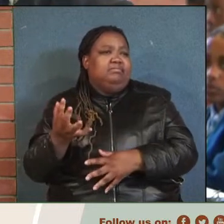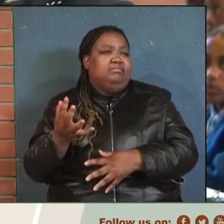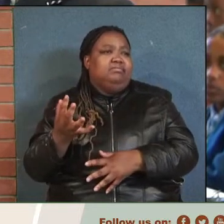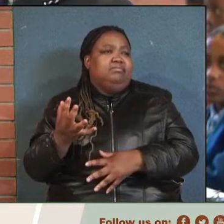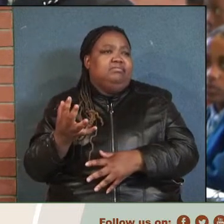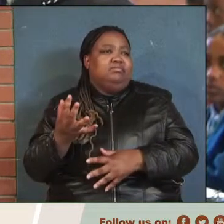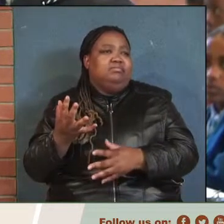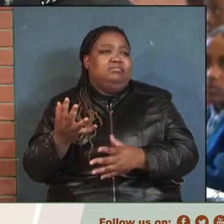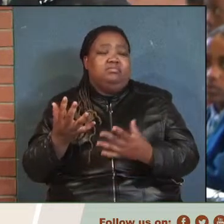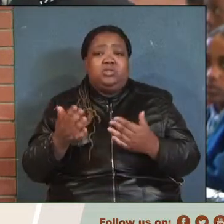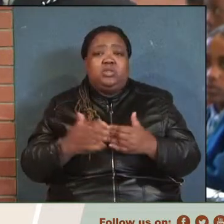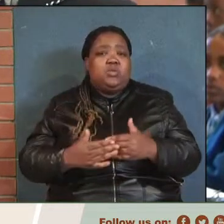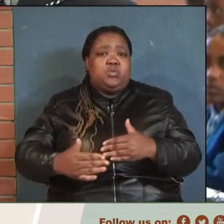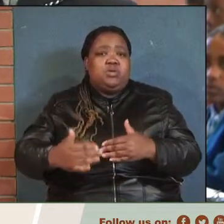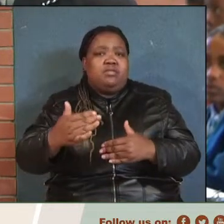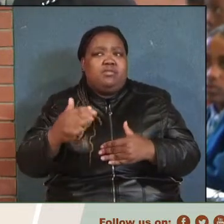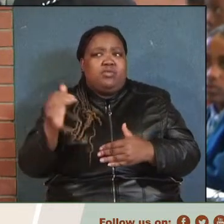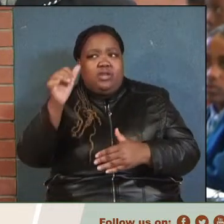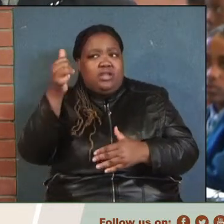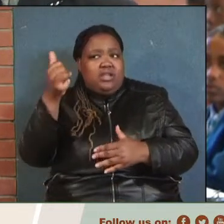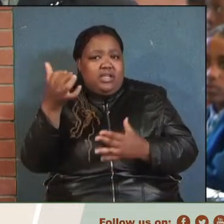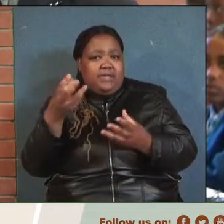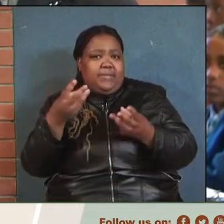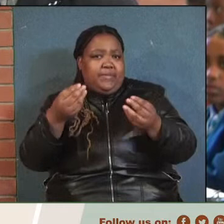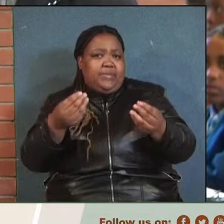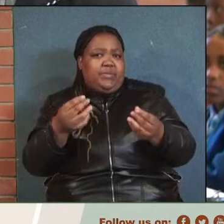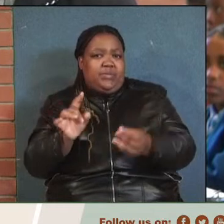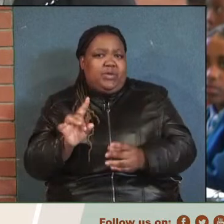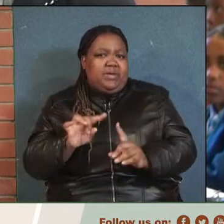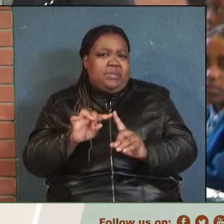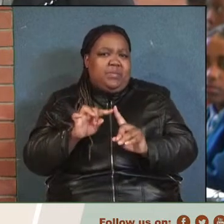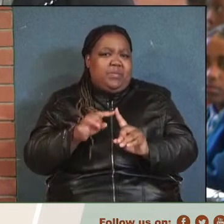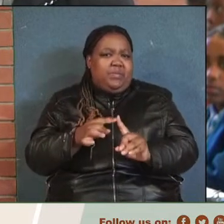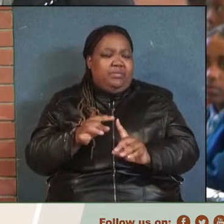negated without a way forward, without another solution, what's the point?